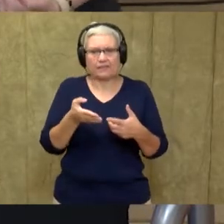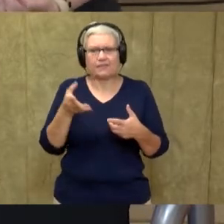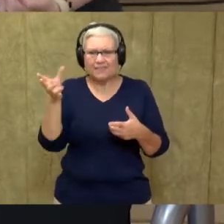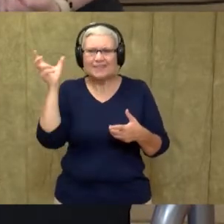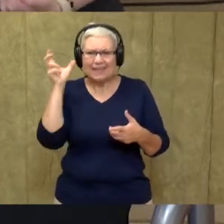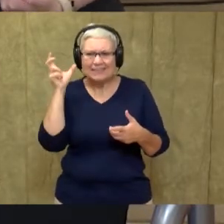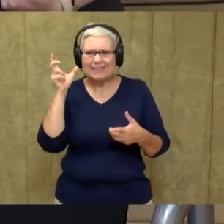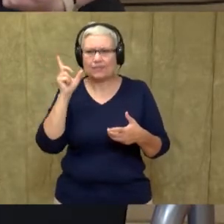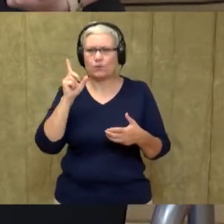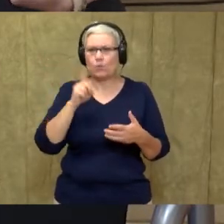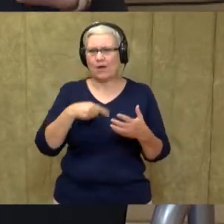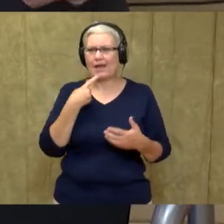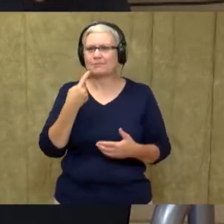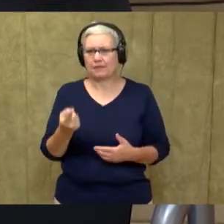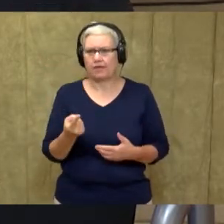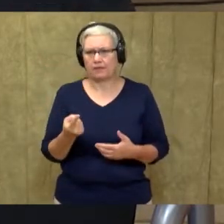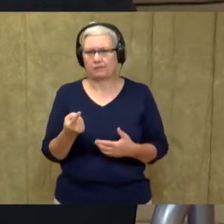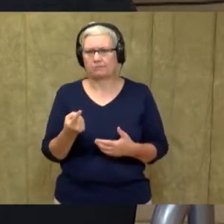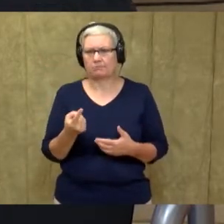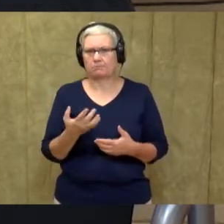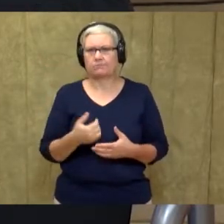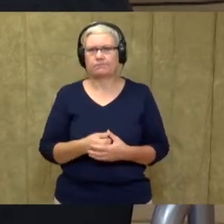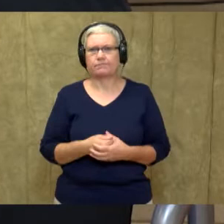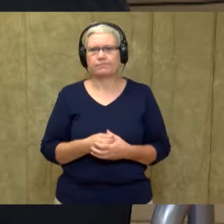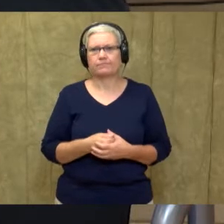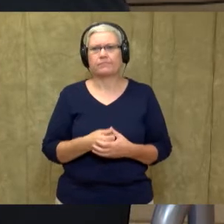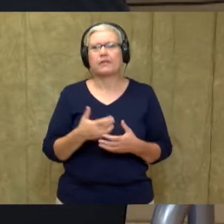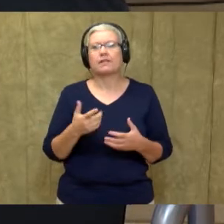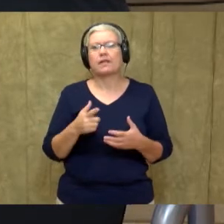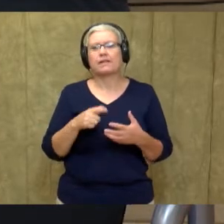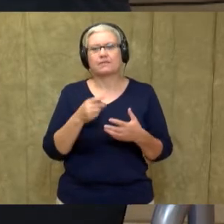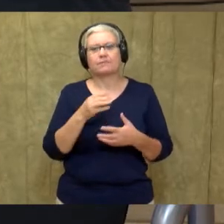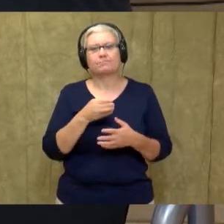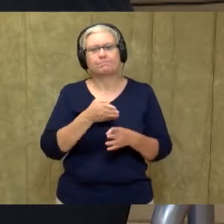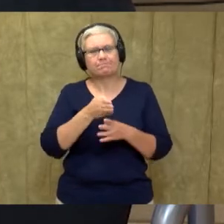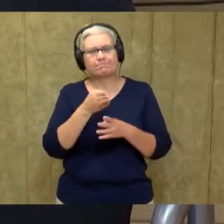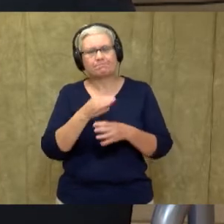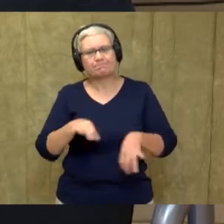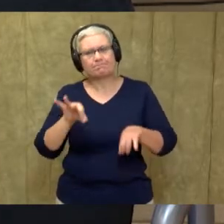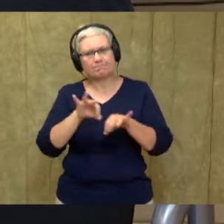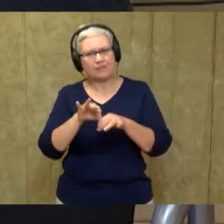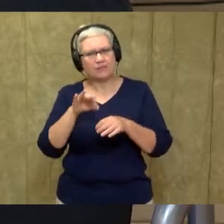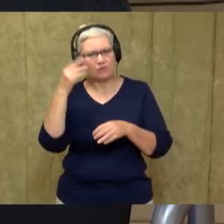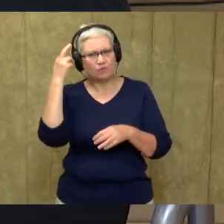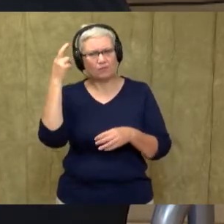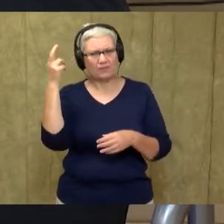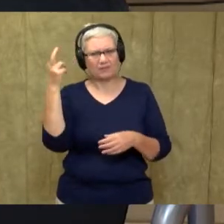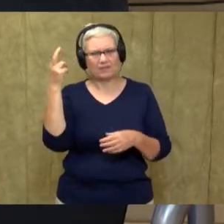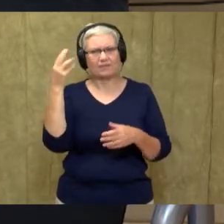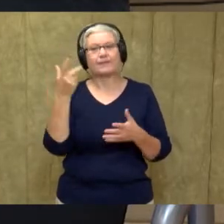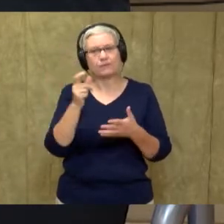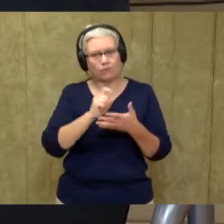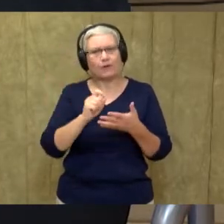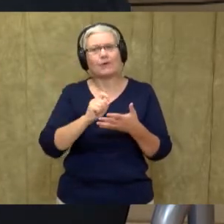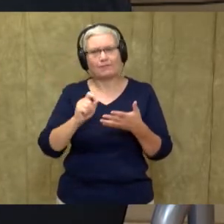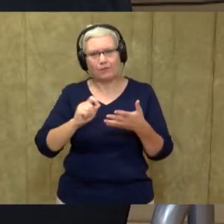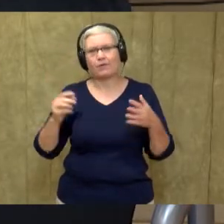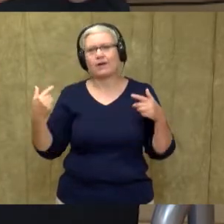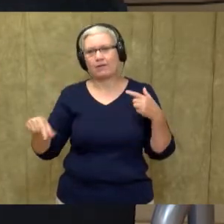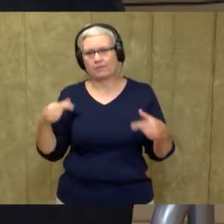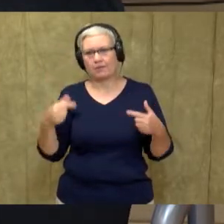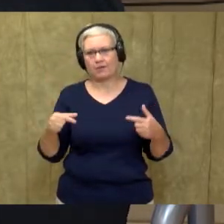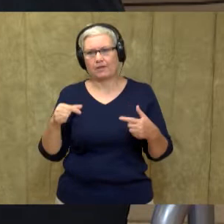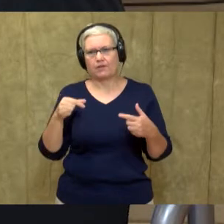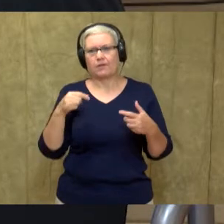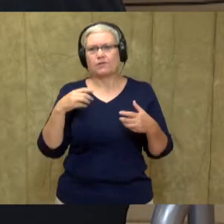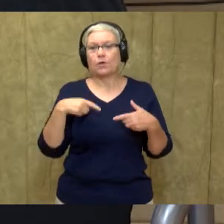say. And, you know, that's the major reason that we sometimes have to write an argument. It's just to get our